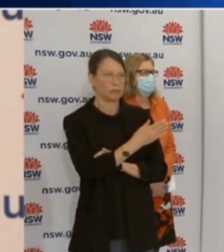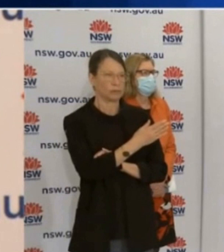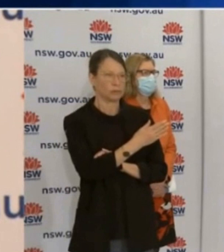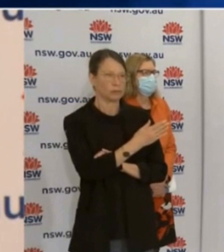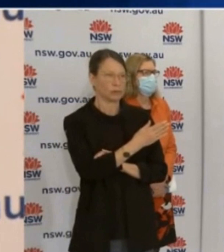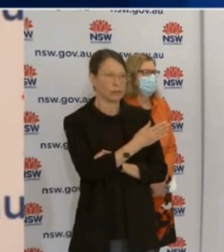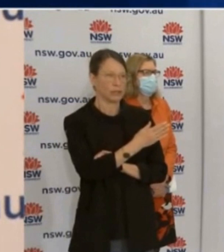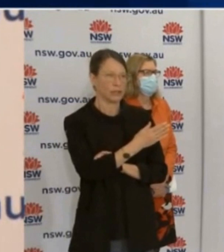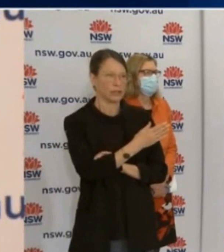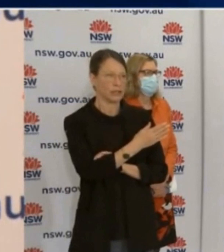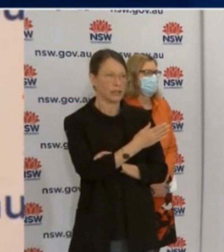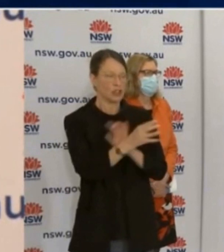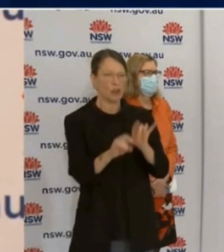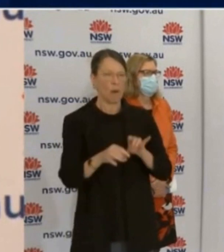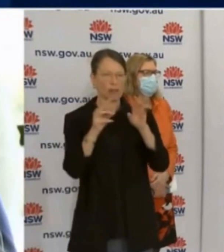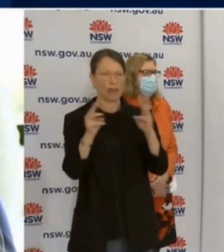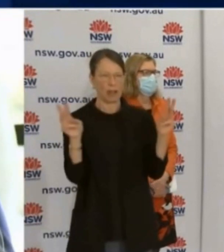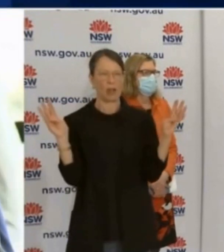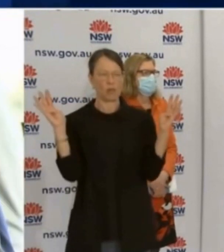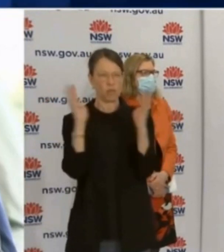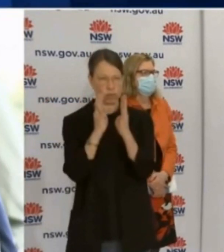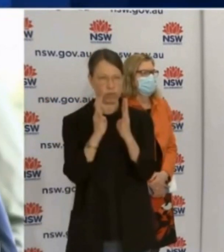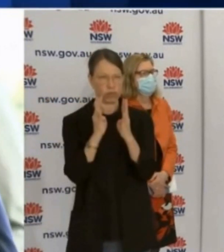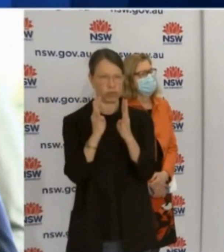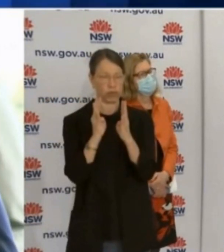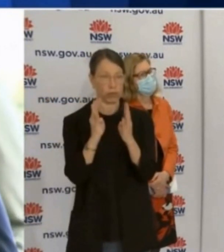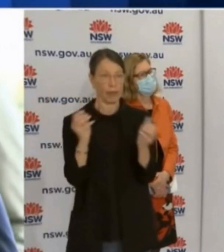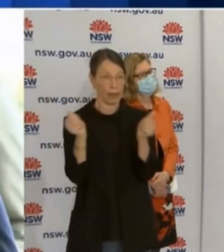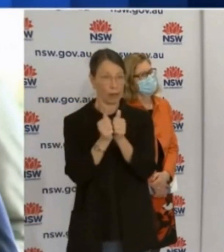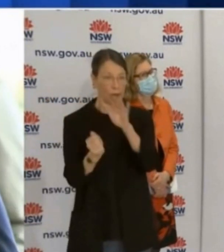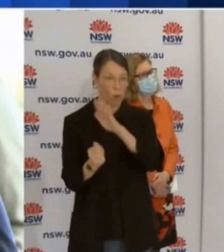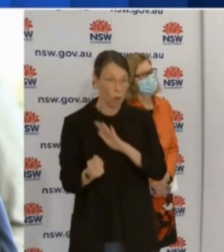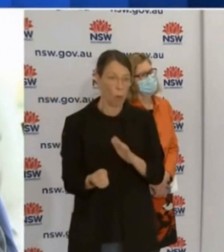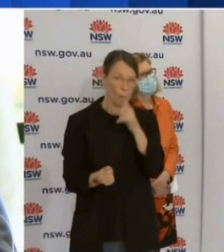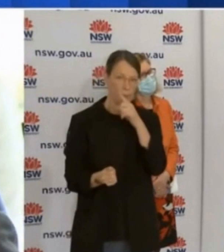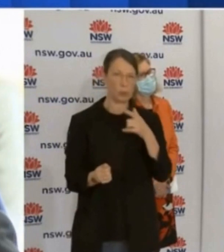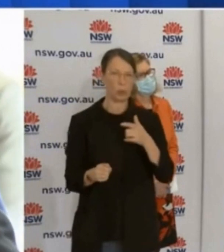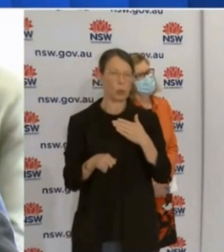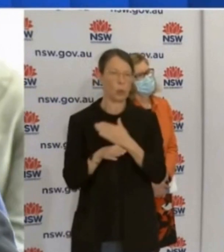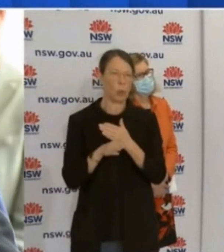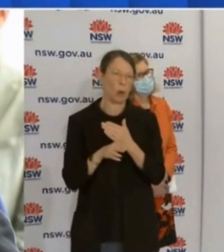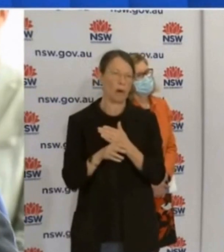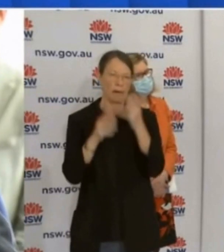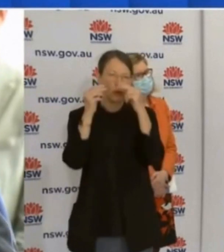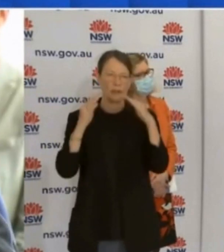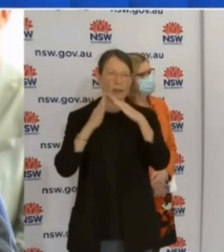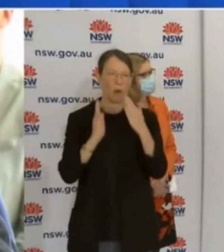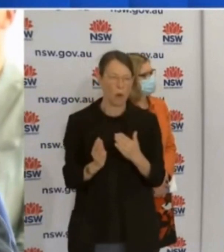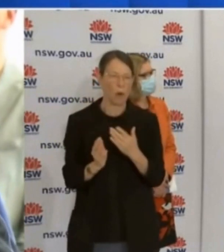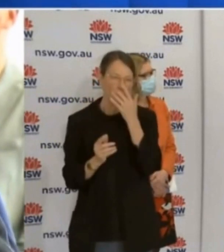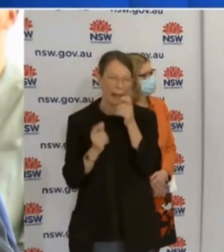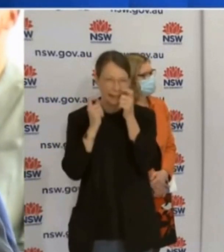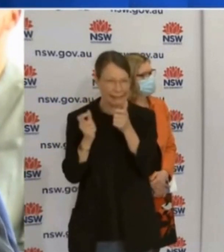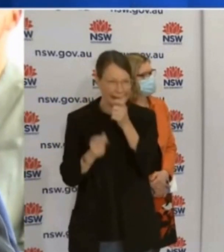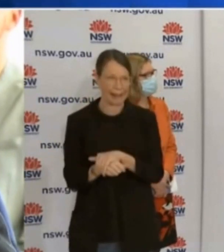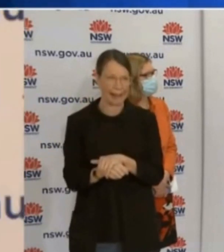and then Dr. Chant, that's right. All aged care workers, National Cabinet agreed that all aged care workers would need to have 1 vaccine dose, at least 1 vaccine dose